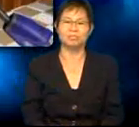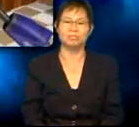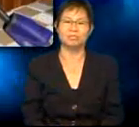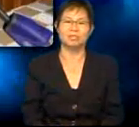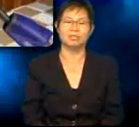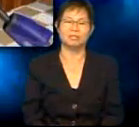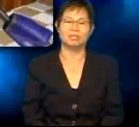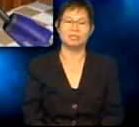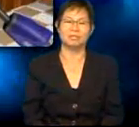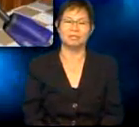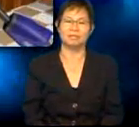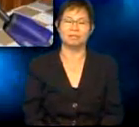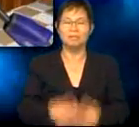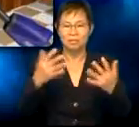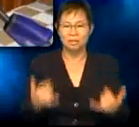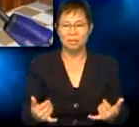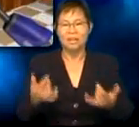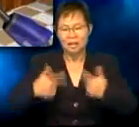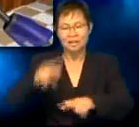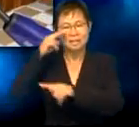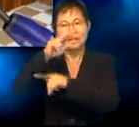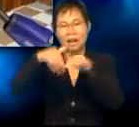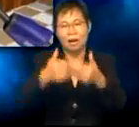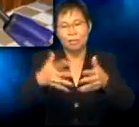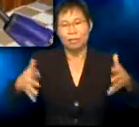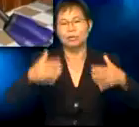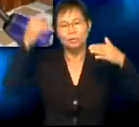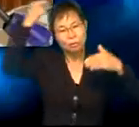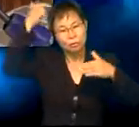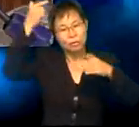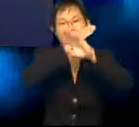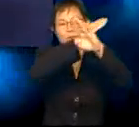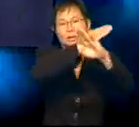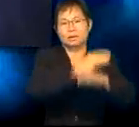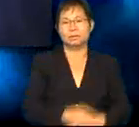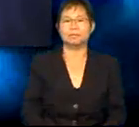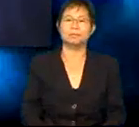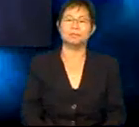Oh. Now, let's see how much your brain is protected.